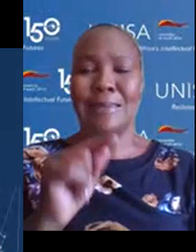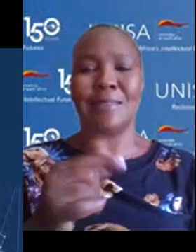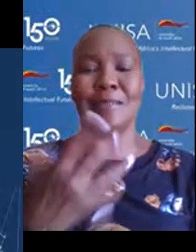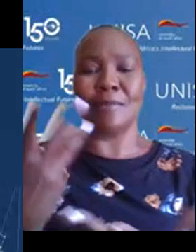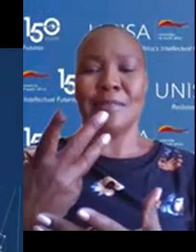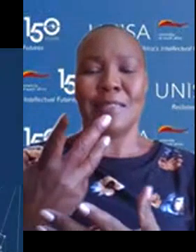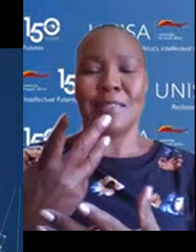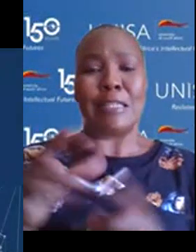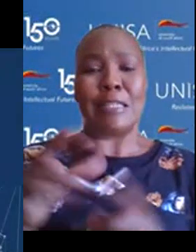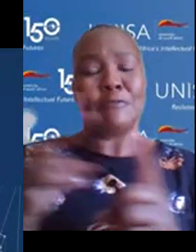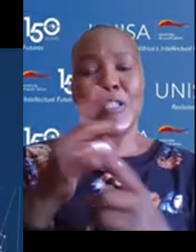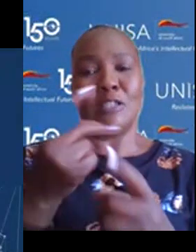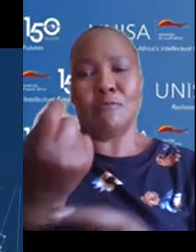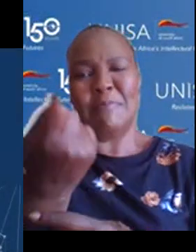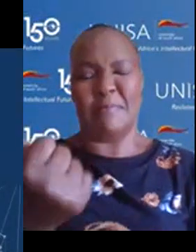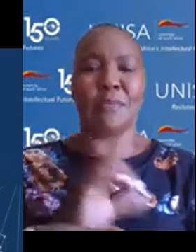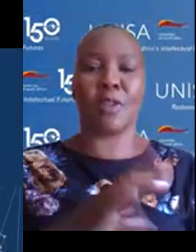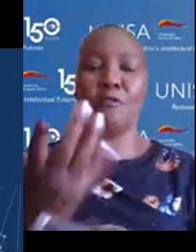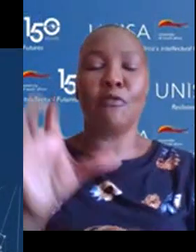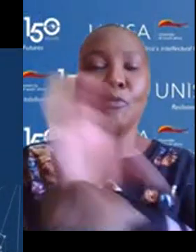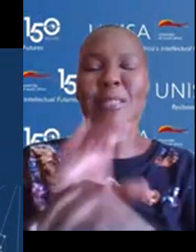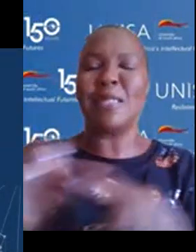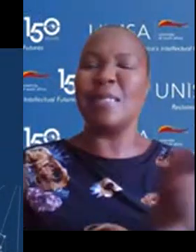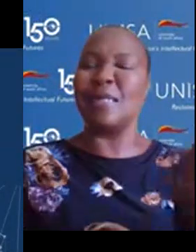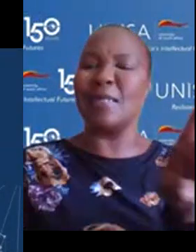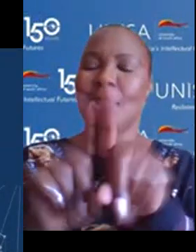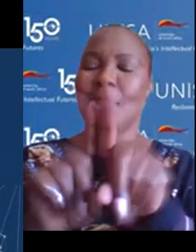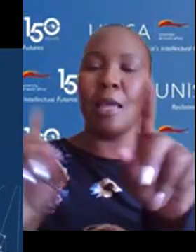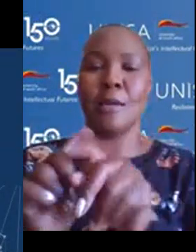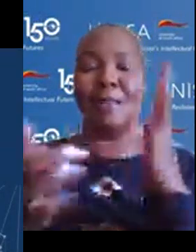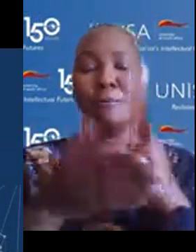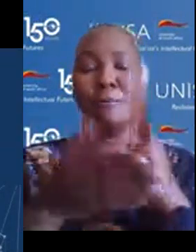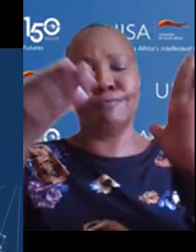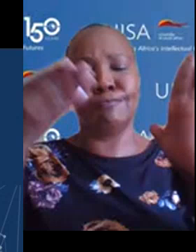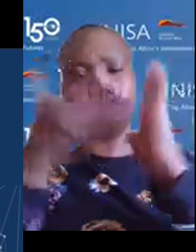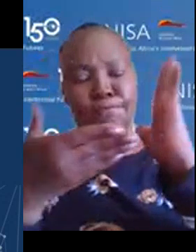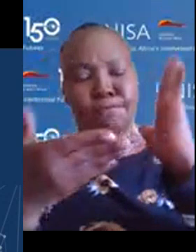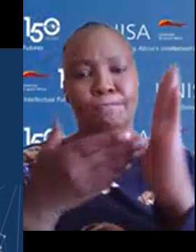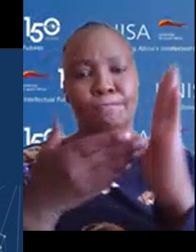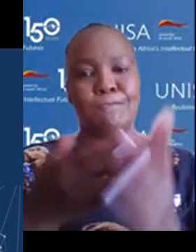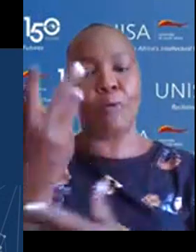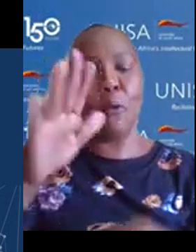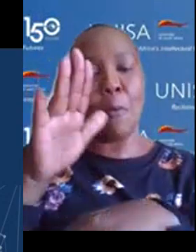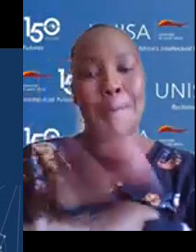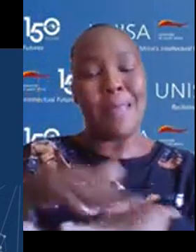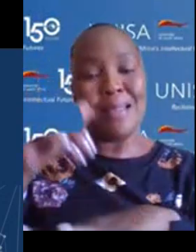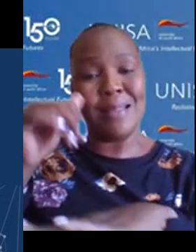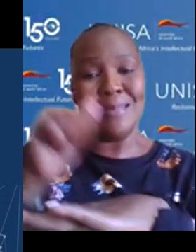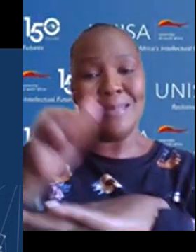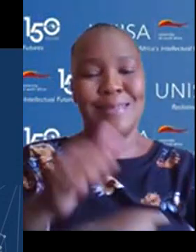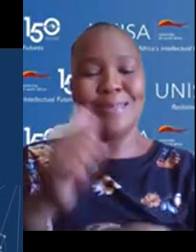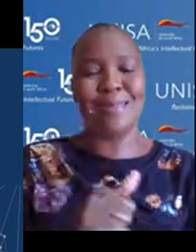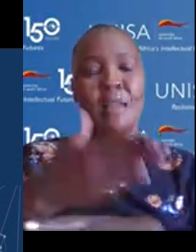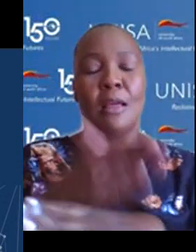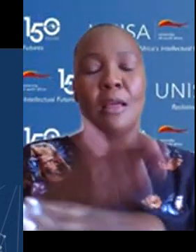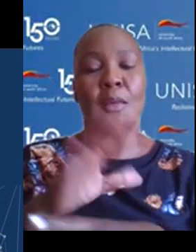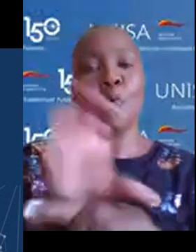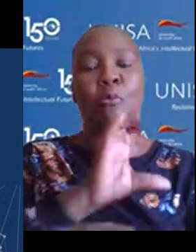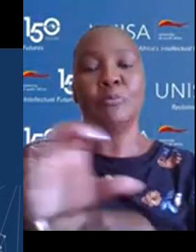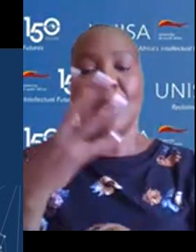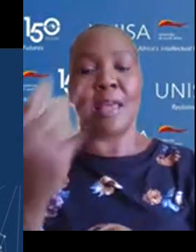version of a computer in essence, because the same technologies are sitting in there. There are 4 basic functions that you have with a computer.